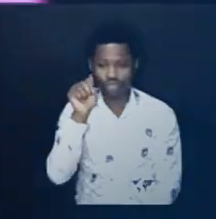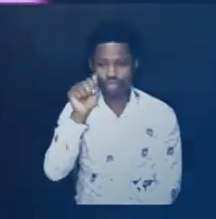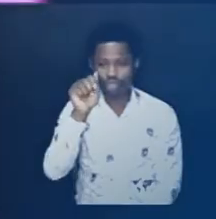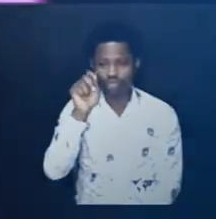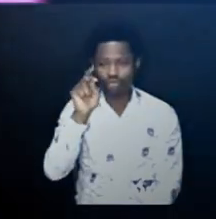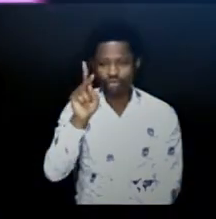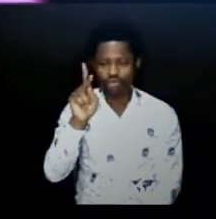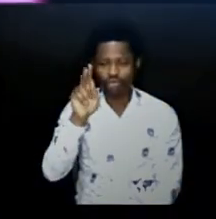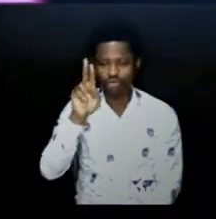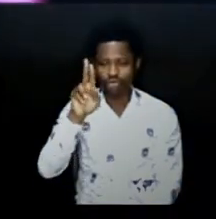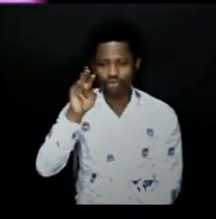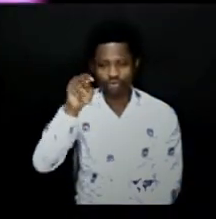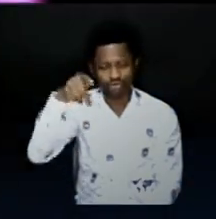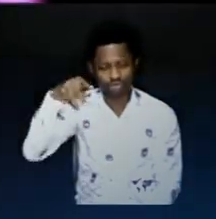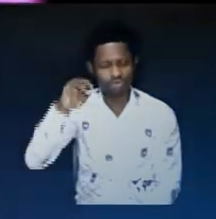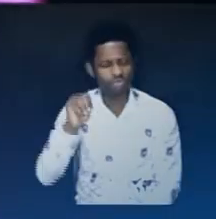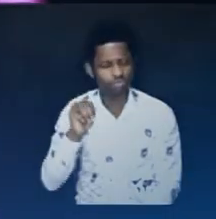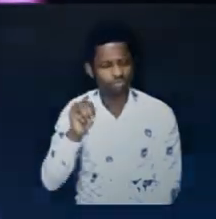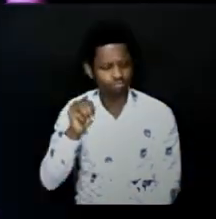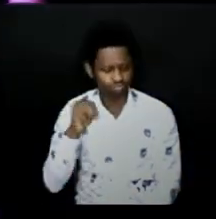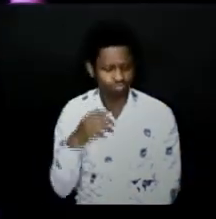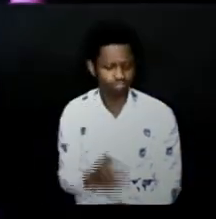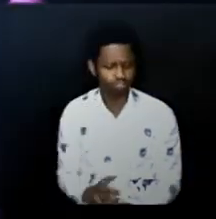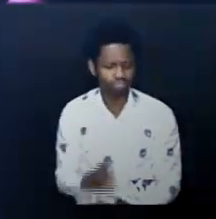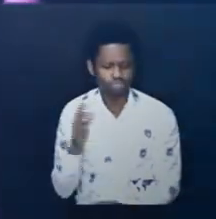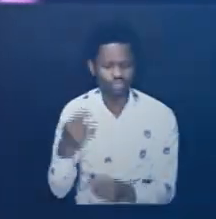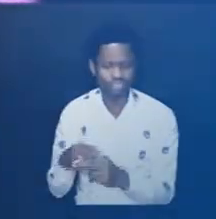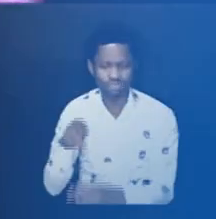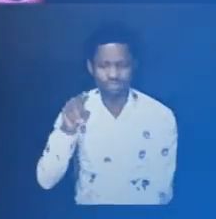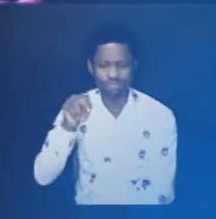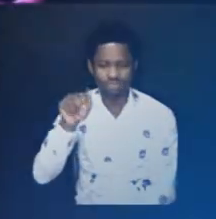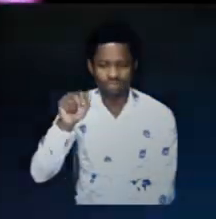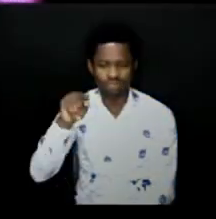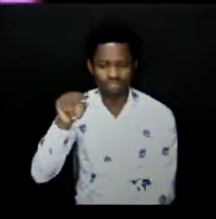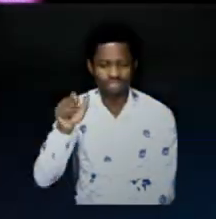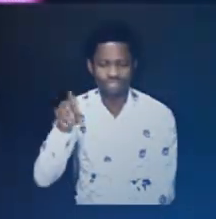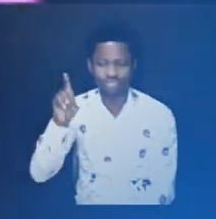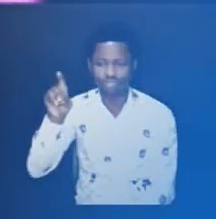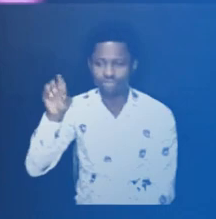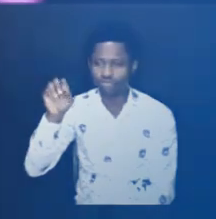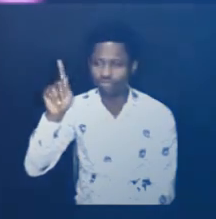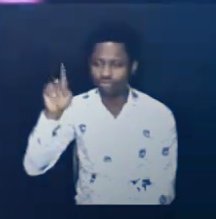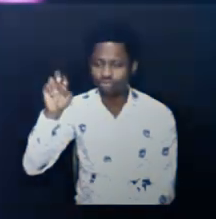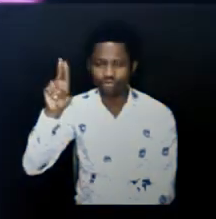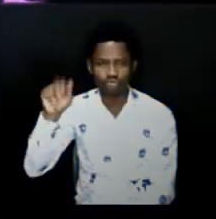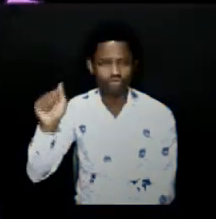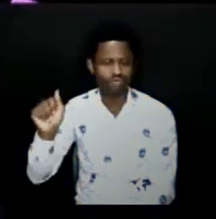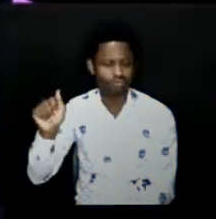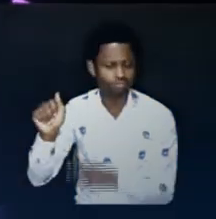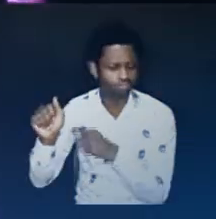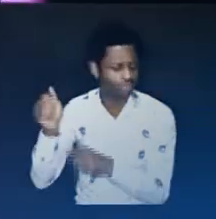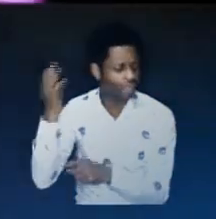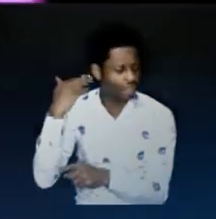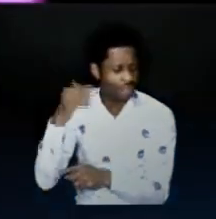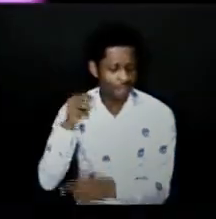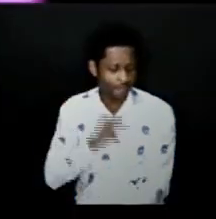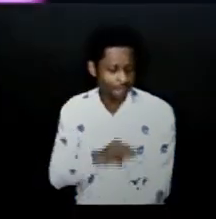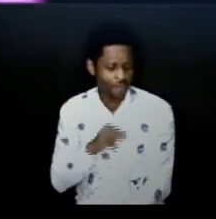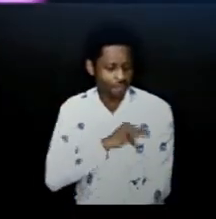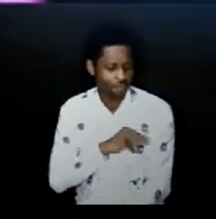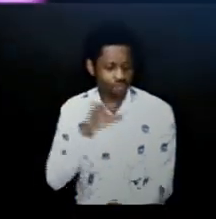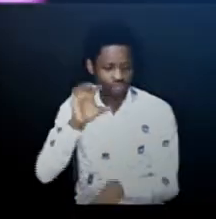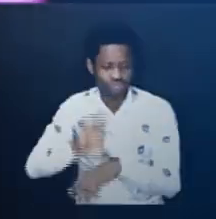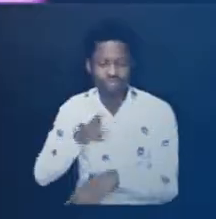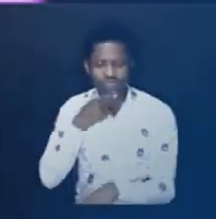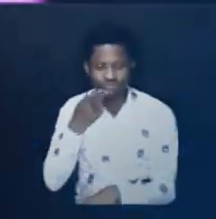It was a member of the Church of Pentecost. She served that community as a